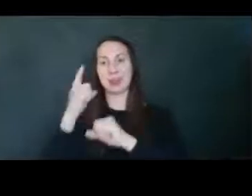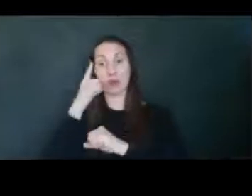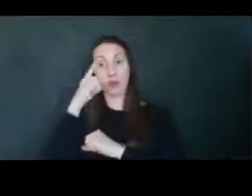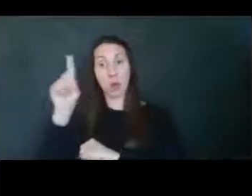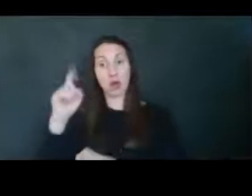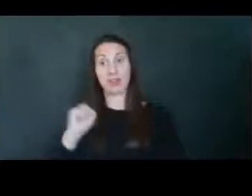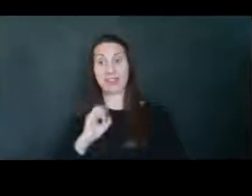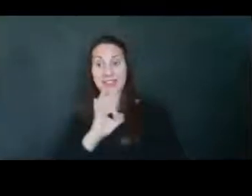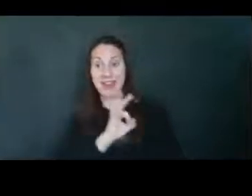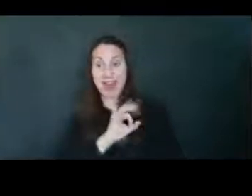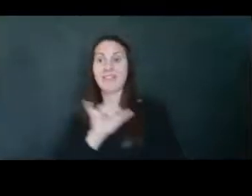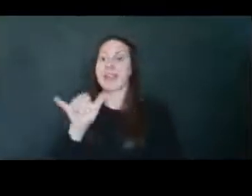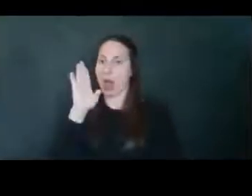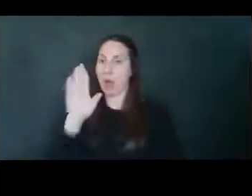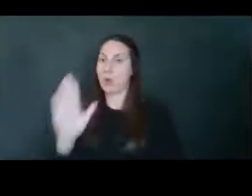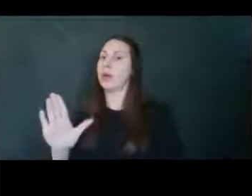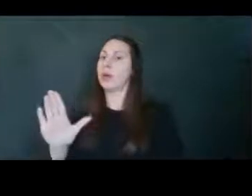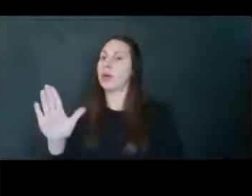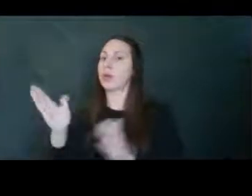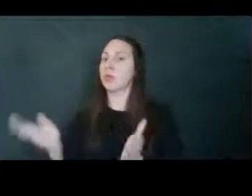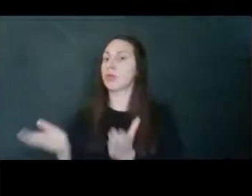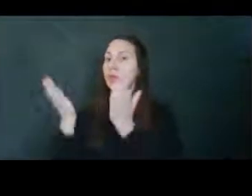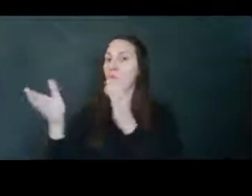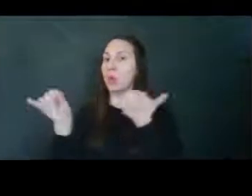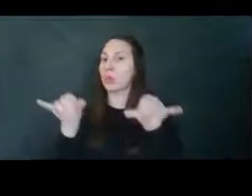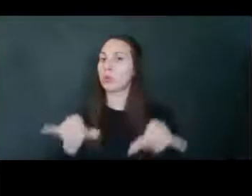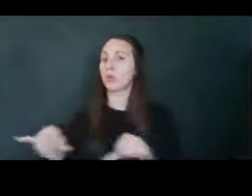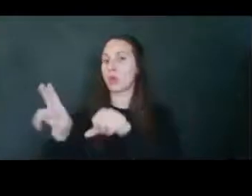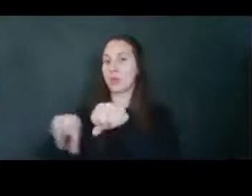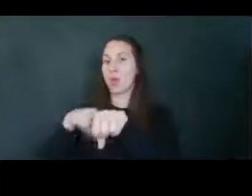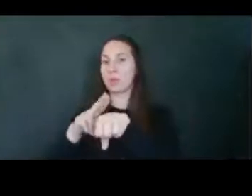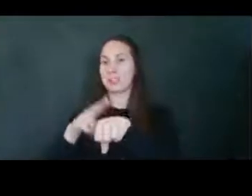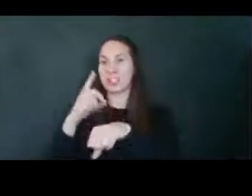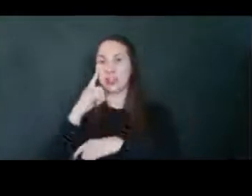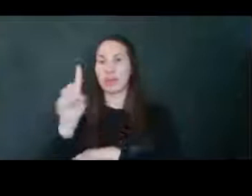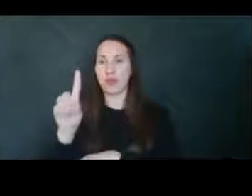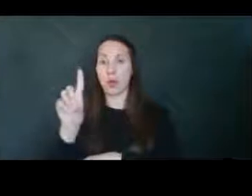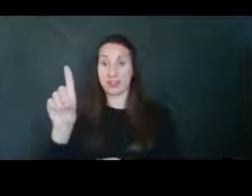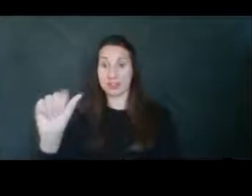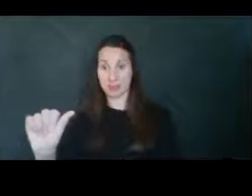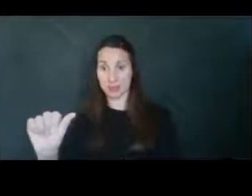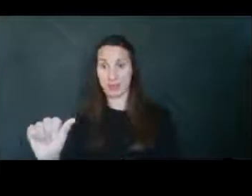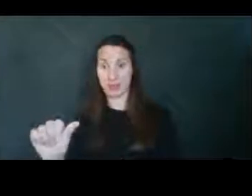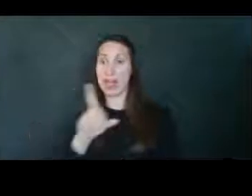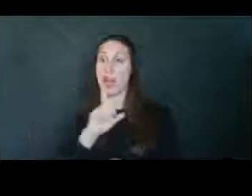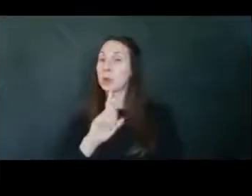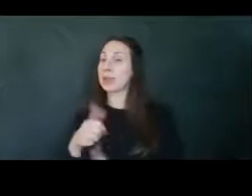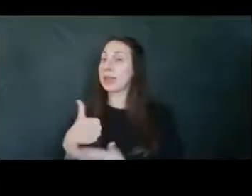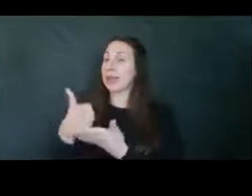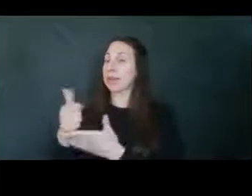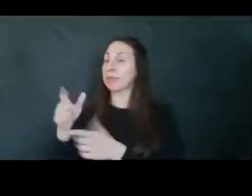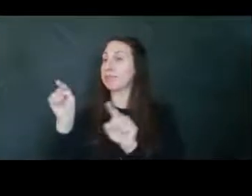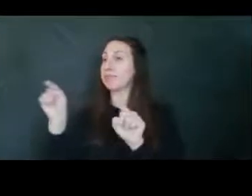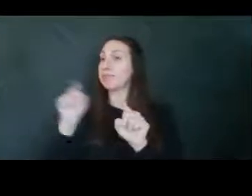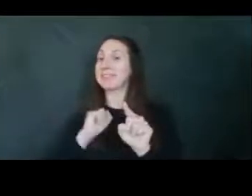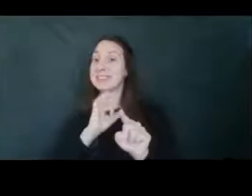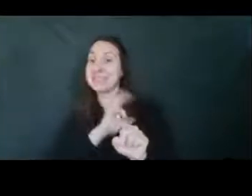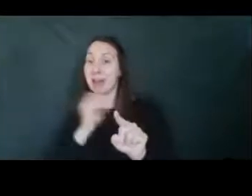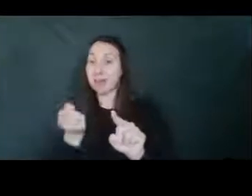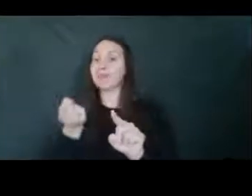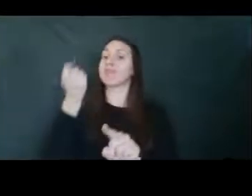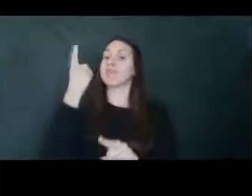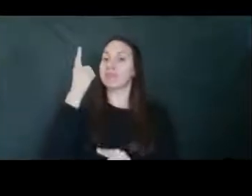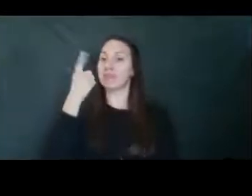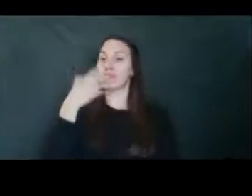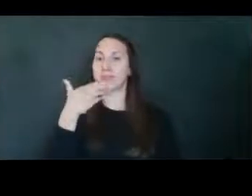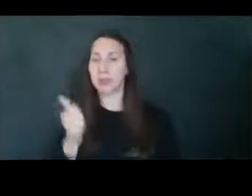normalization of disability and breaks down an us versus them mentality at the staff level of the organization. Some